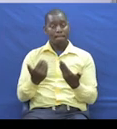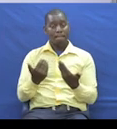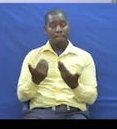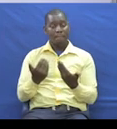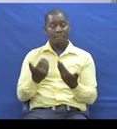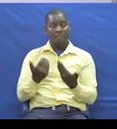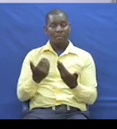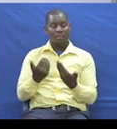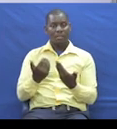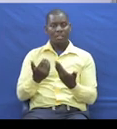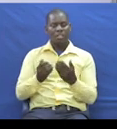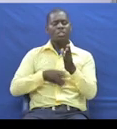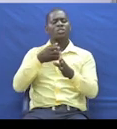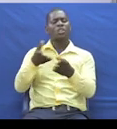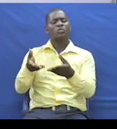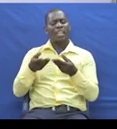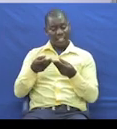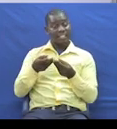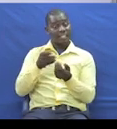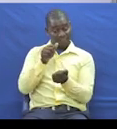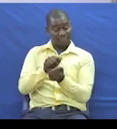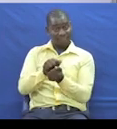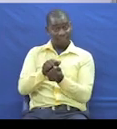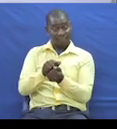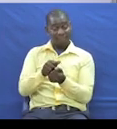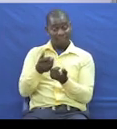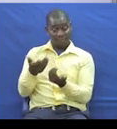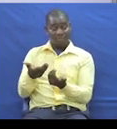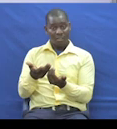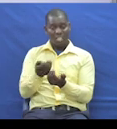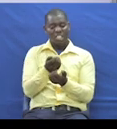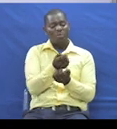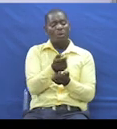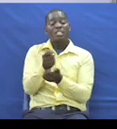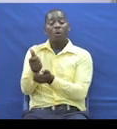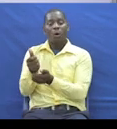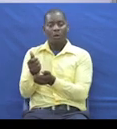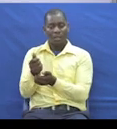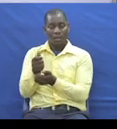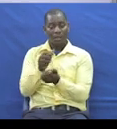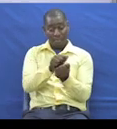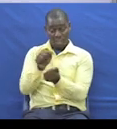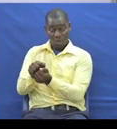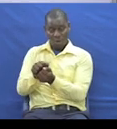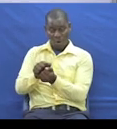aspects as you see to get several kinds and to get small particles from this